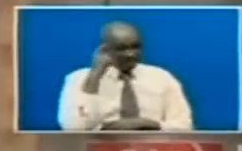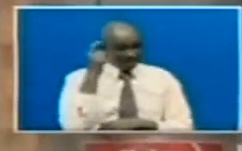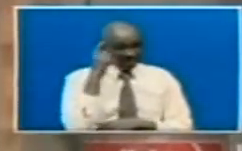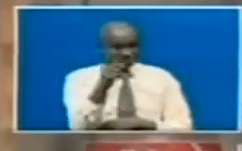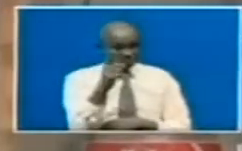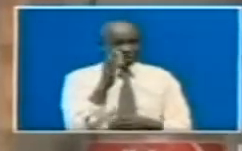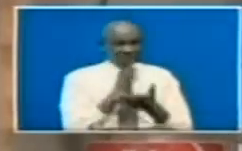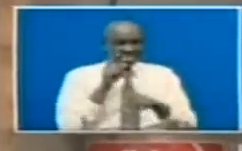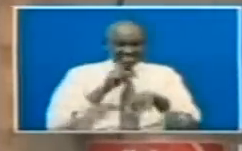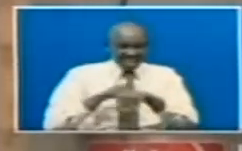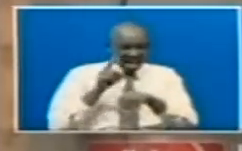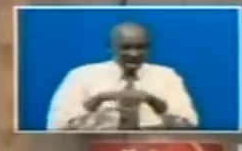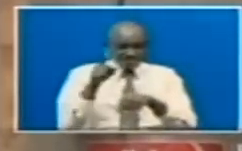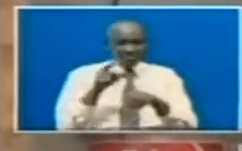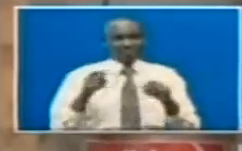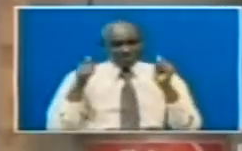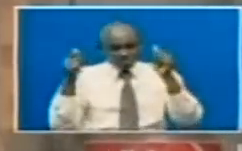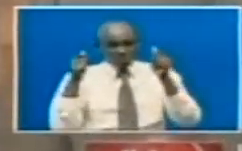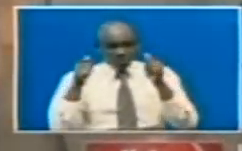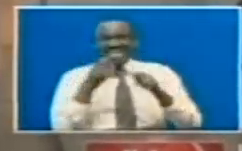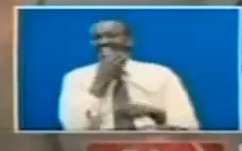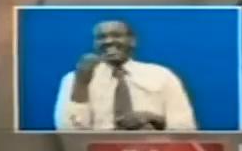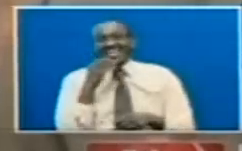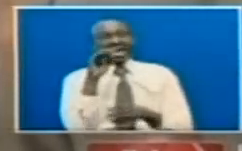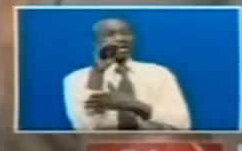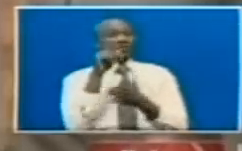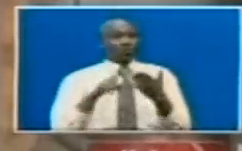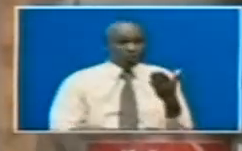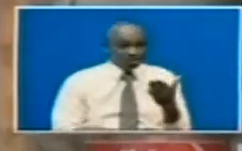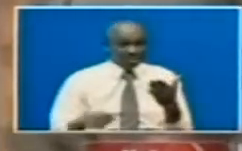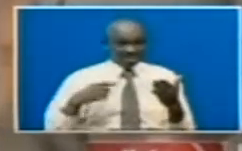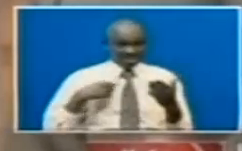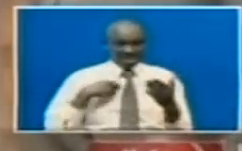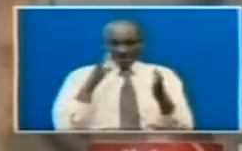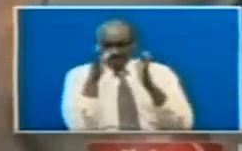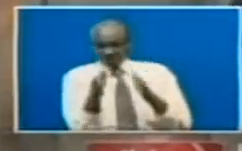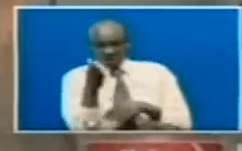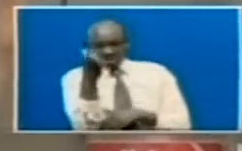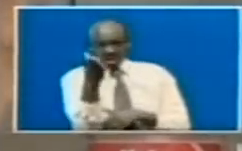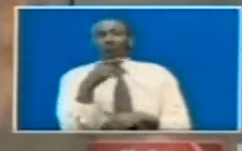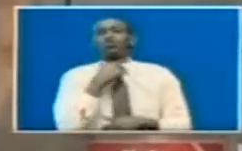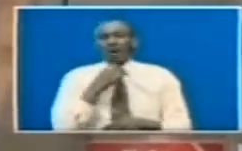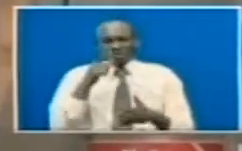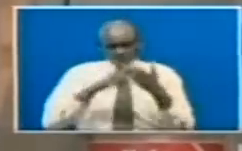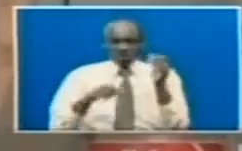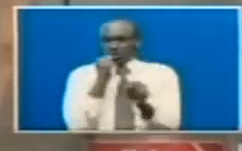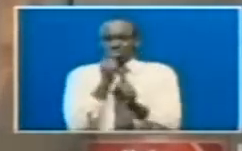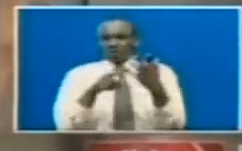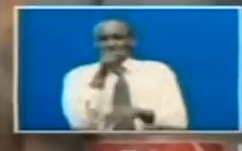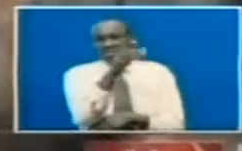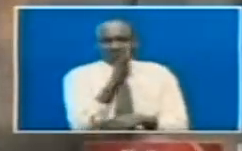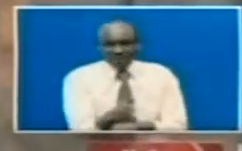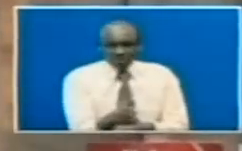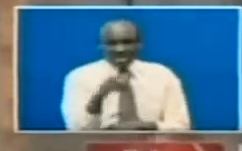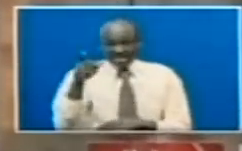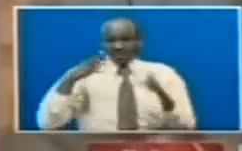nyukuririkana muthenya wa maandamano Kenyatta ni oririe mwandi waitoka mukwenda tumwike atia